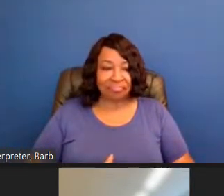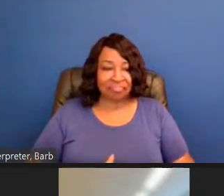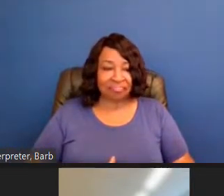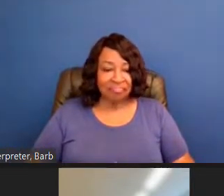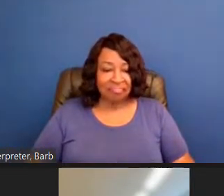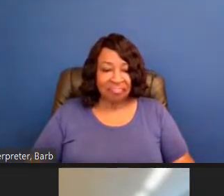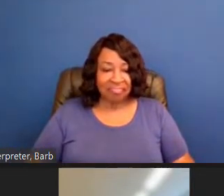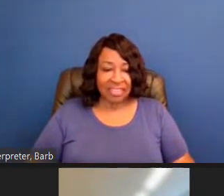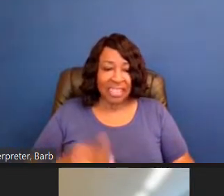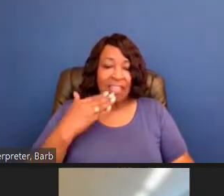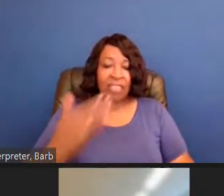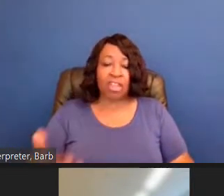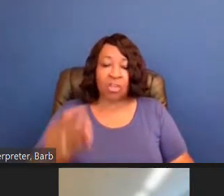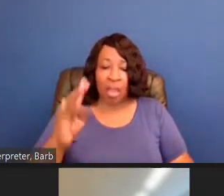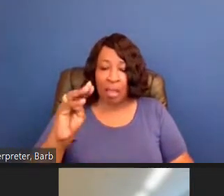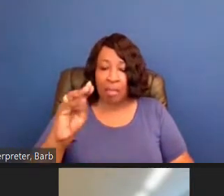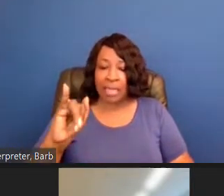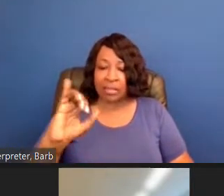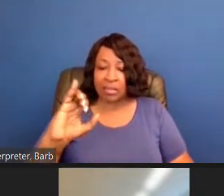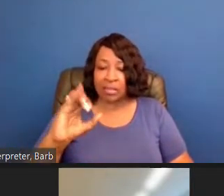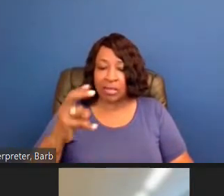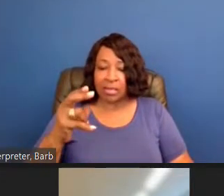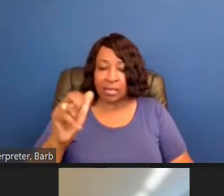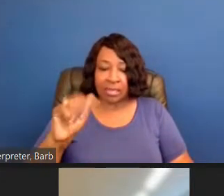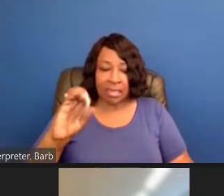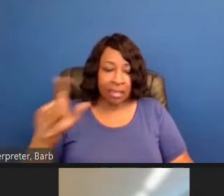Thank you, Michael. Nicholas?